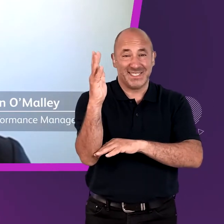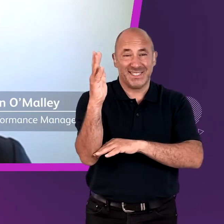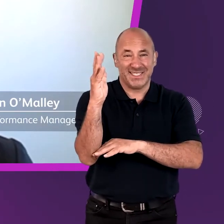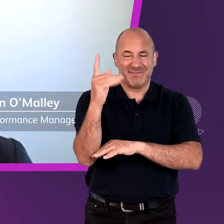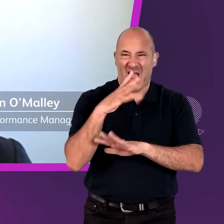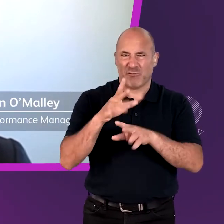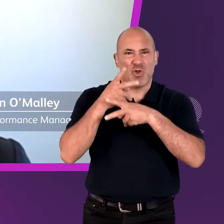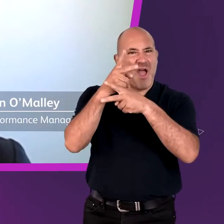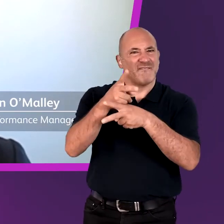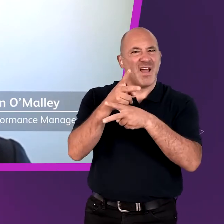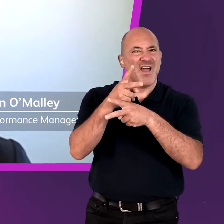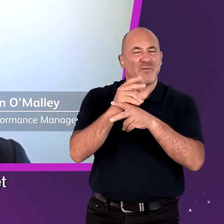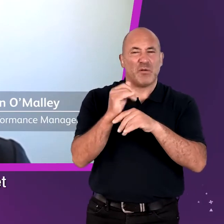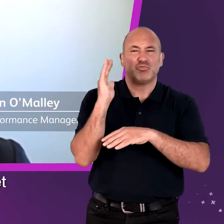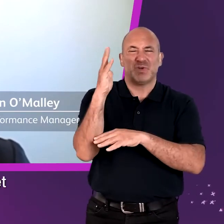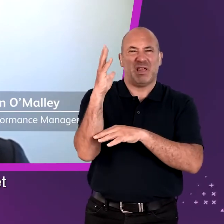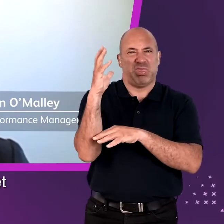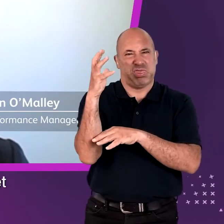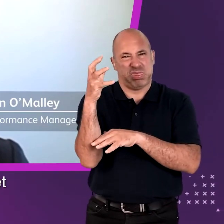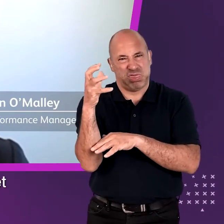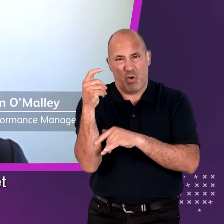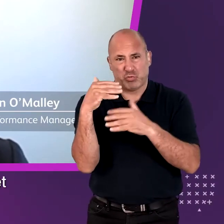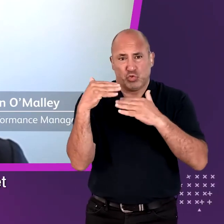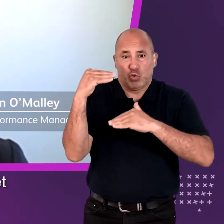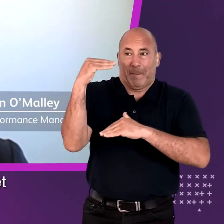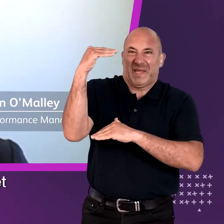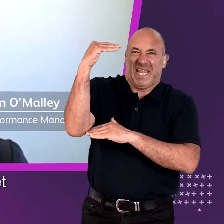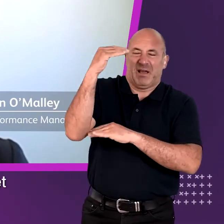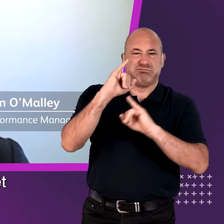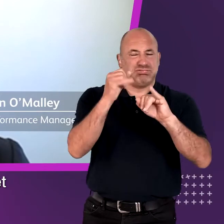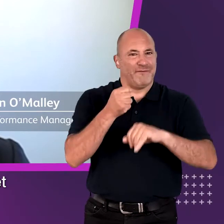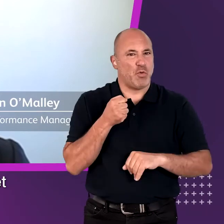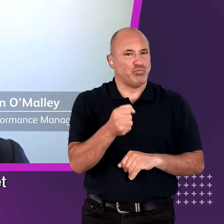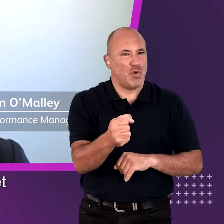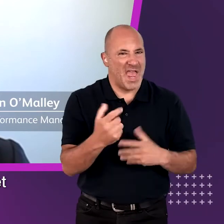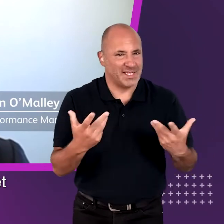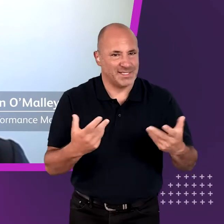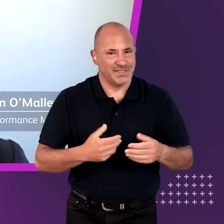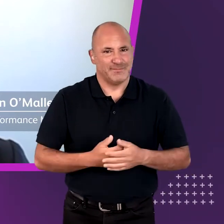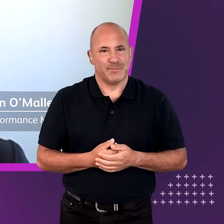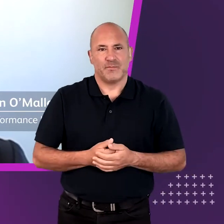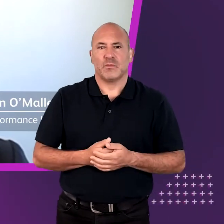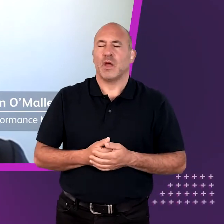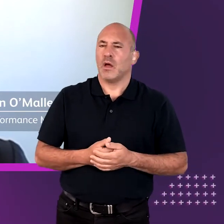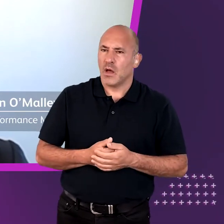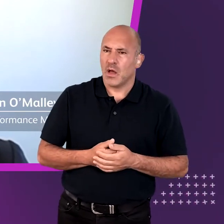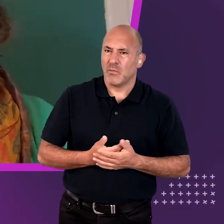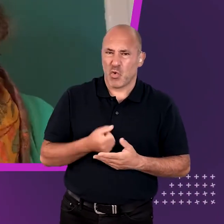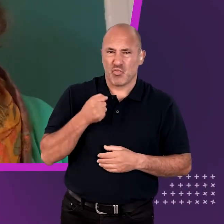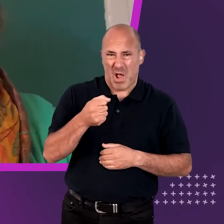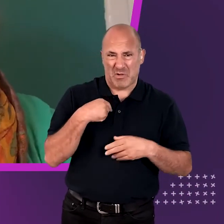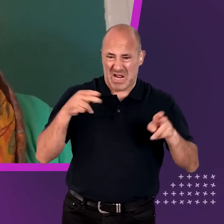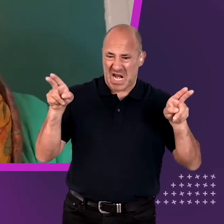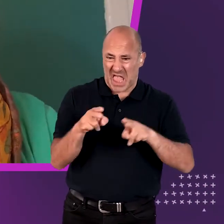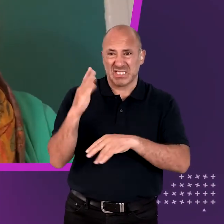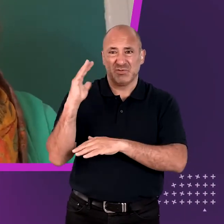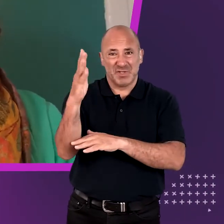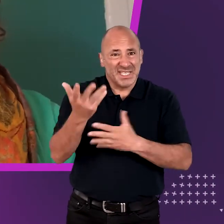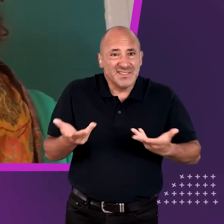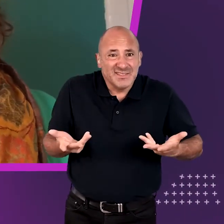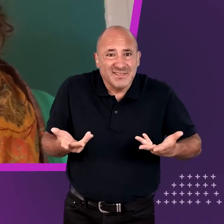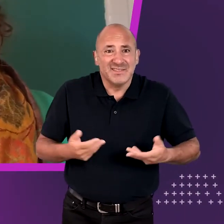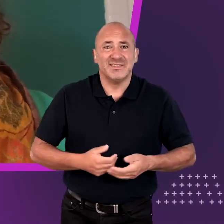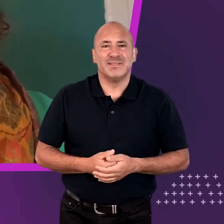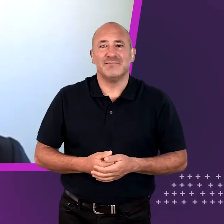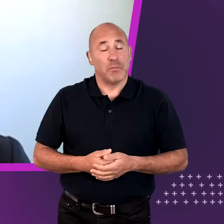railway, but they need to be looked after. Sometimes they get sick or get too big, and that can be bad news for trains. So can't we just have less trees by